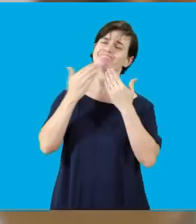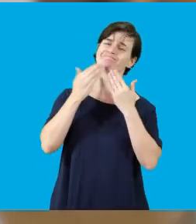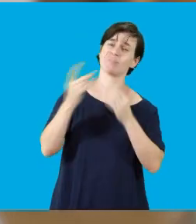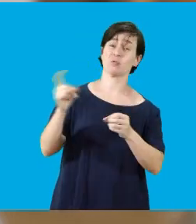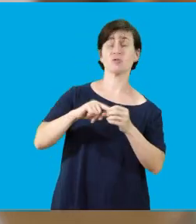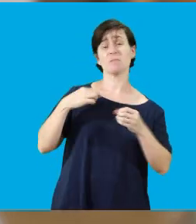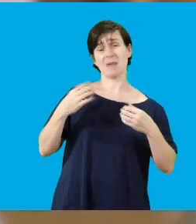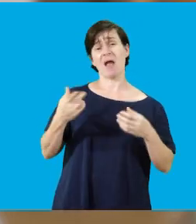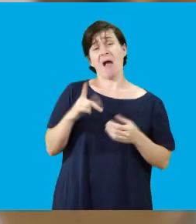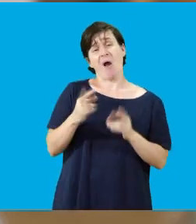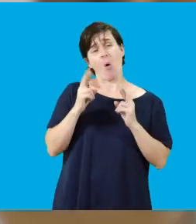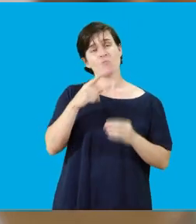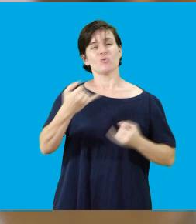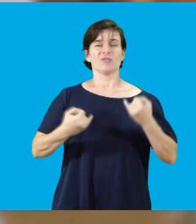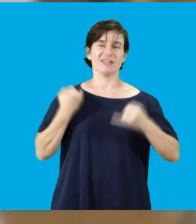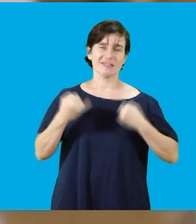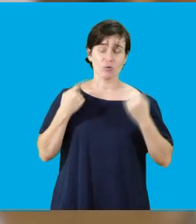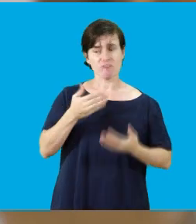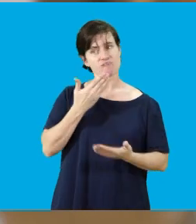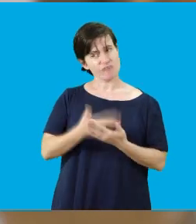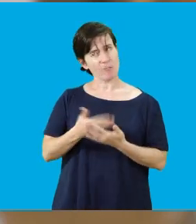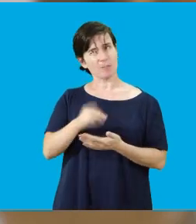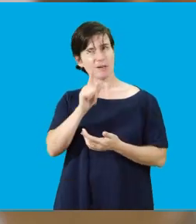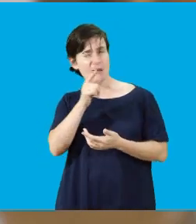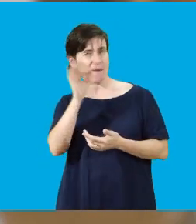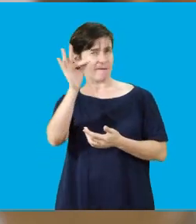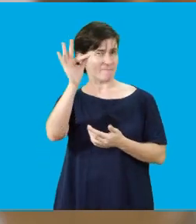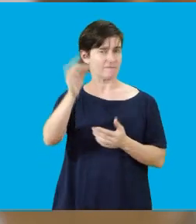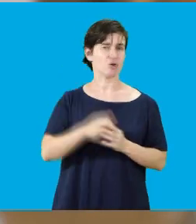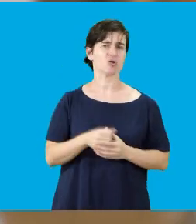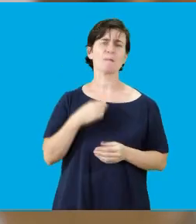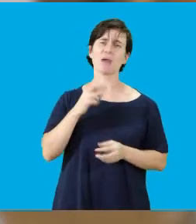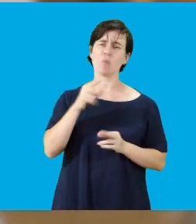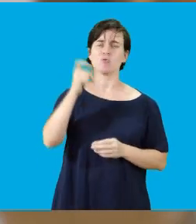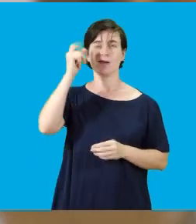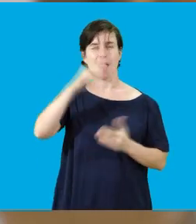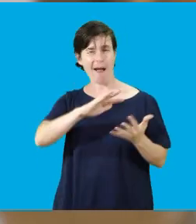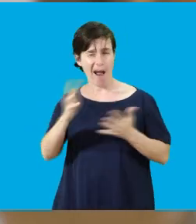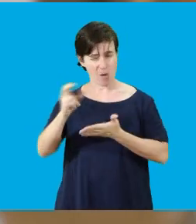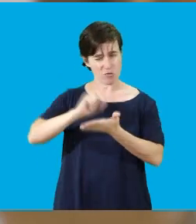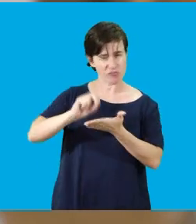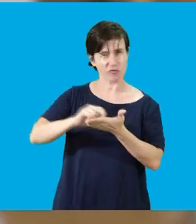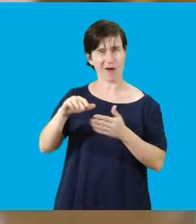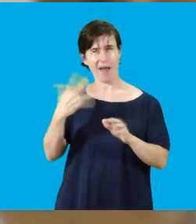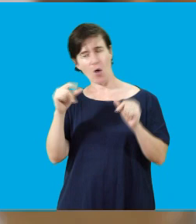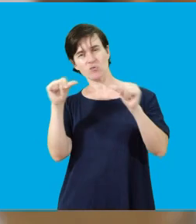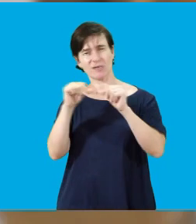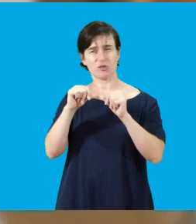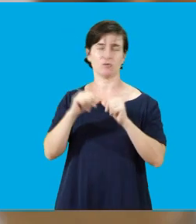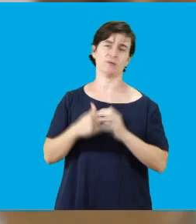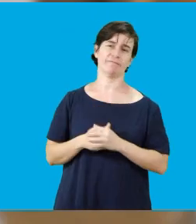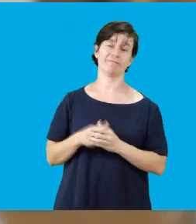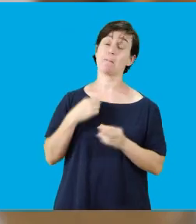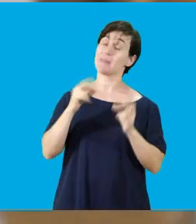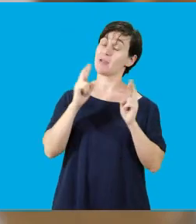you enjoyed the lesson on probability, predictions. I hope you understand better how do we express probability and how do we determine